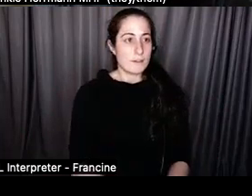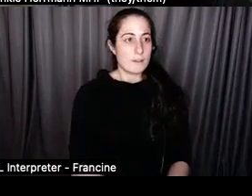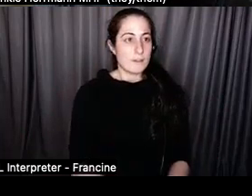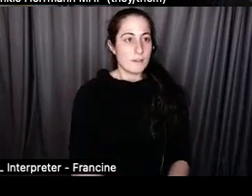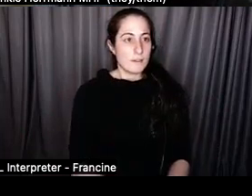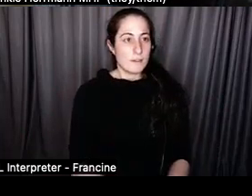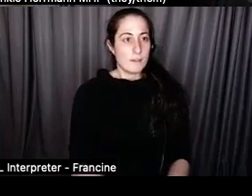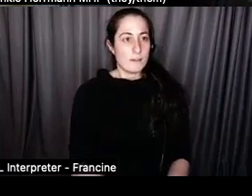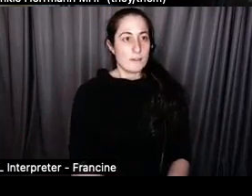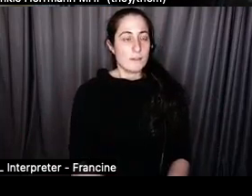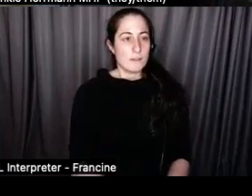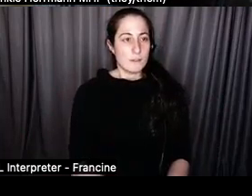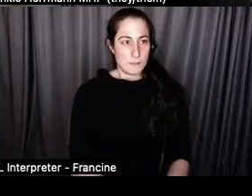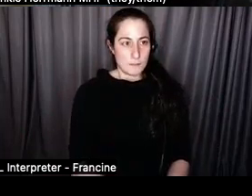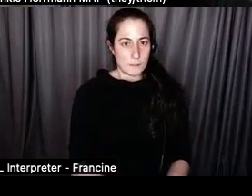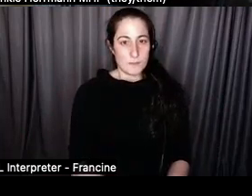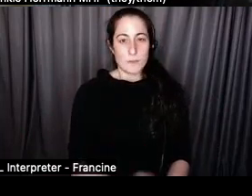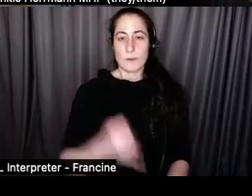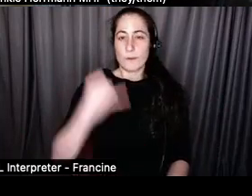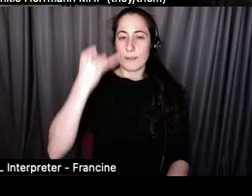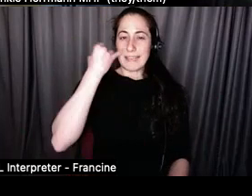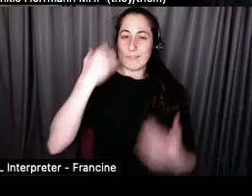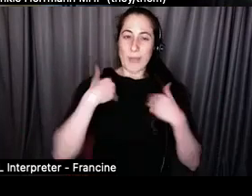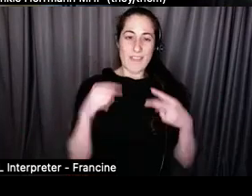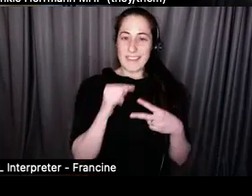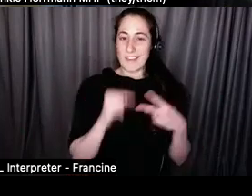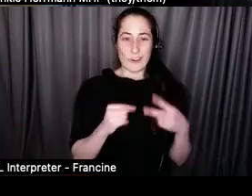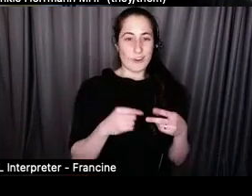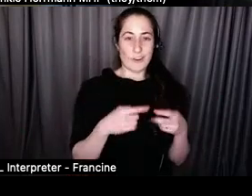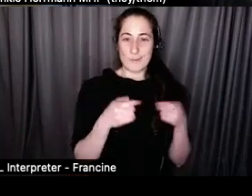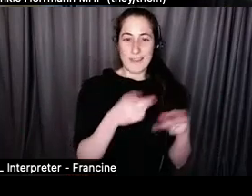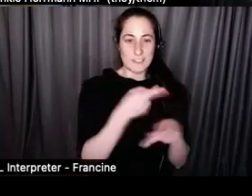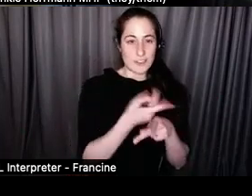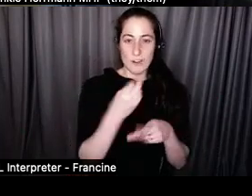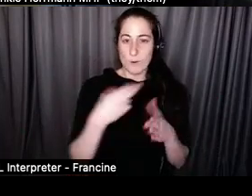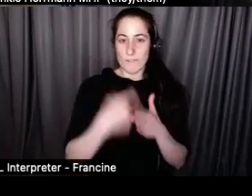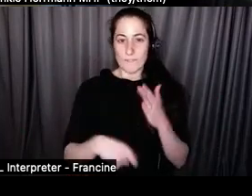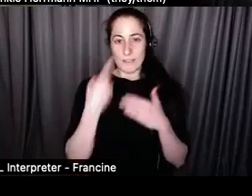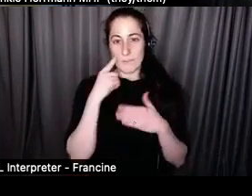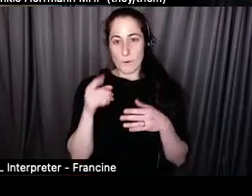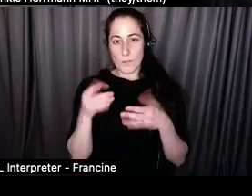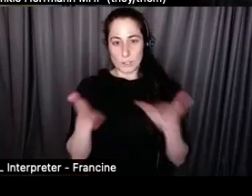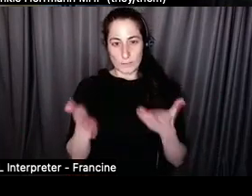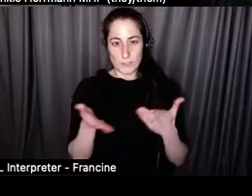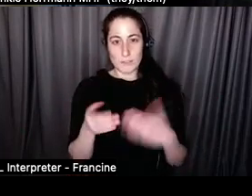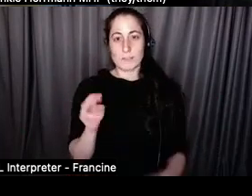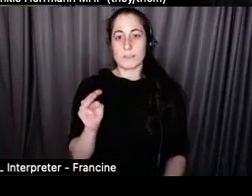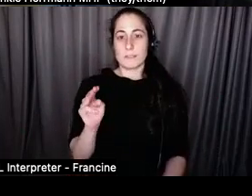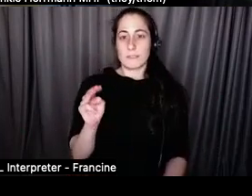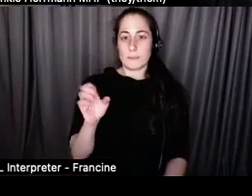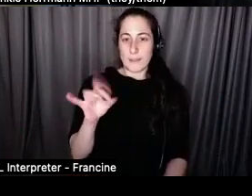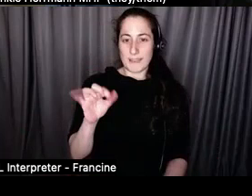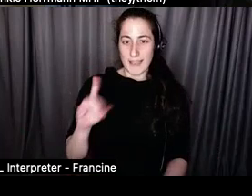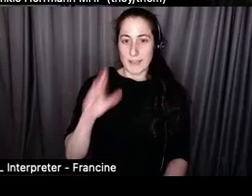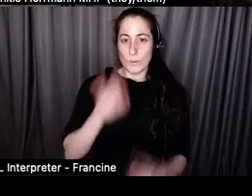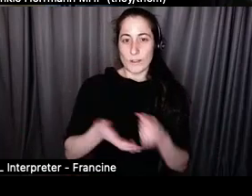So whether or not you have managed care or fee for service, there are certain services that Medicaid will cover. So it sort of doesn't matter